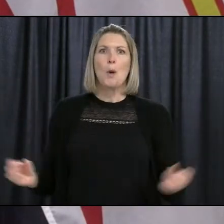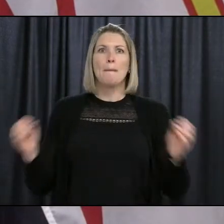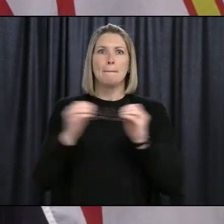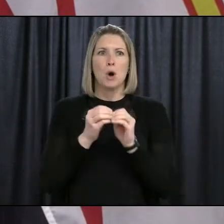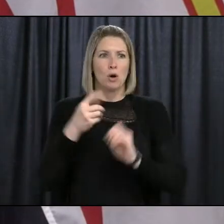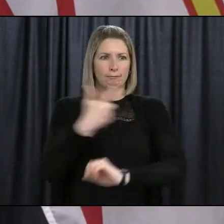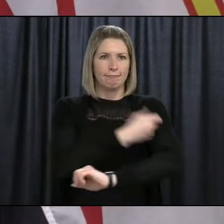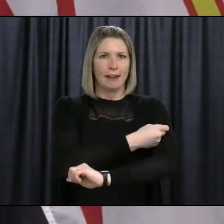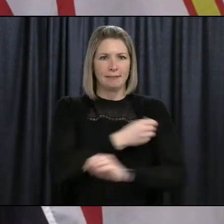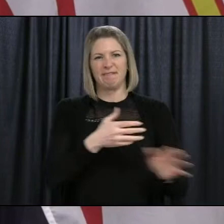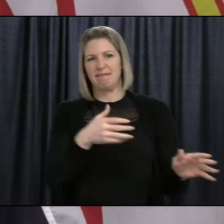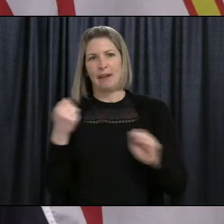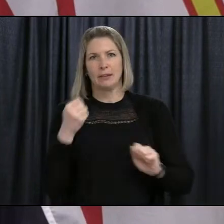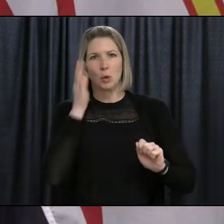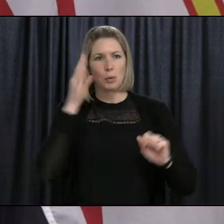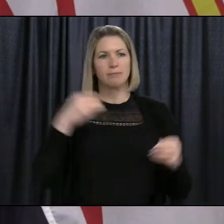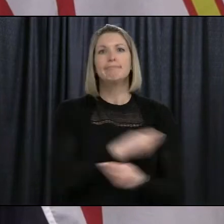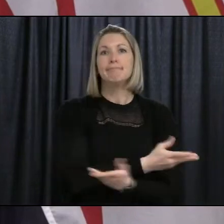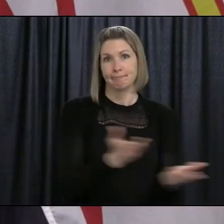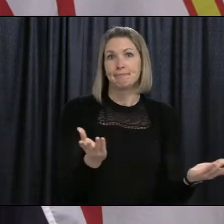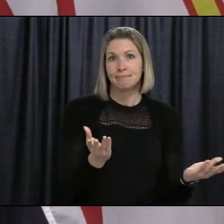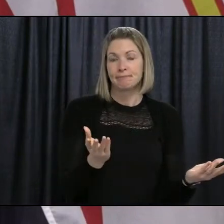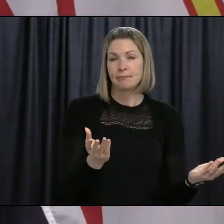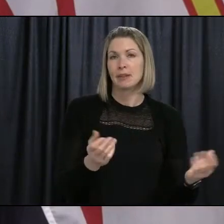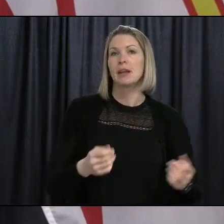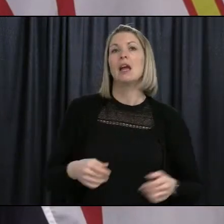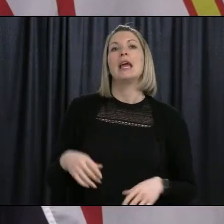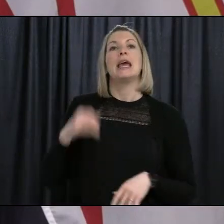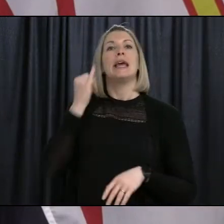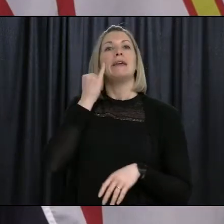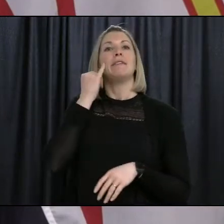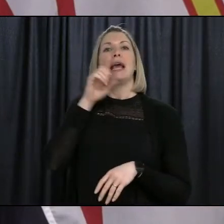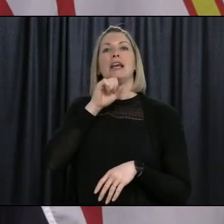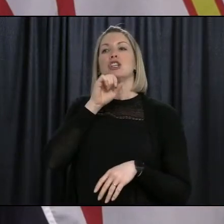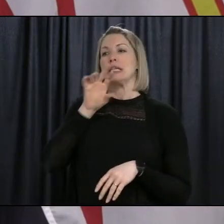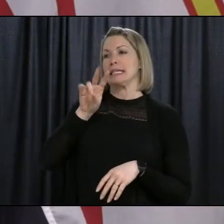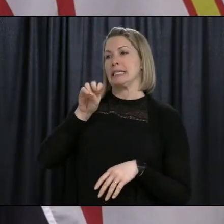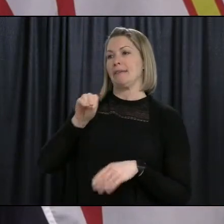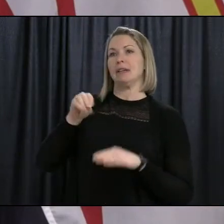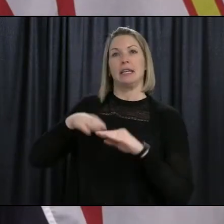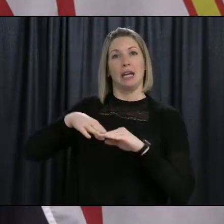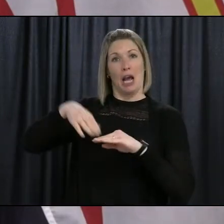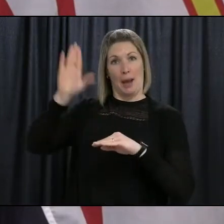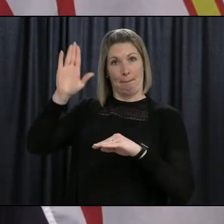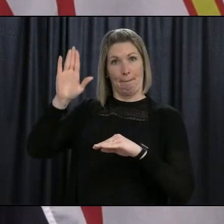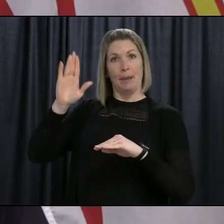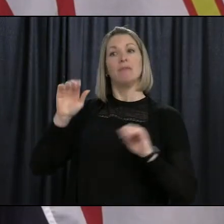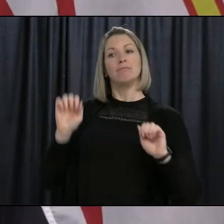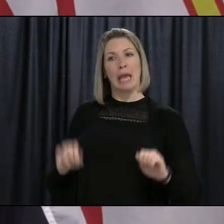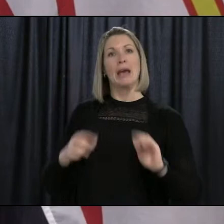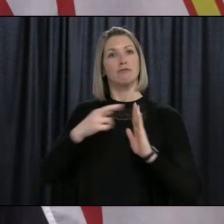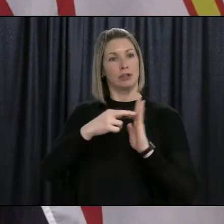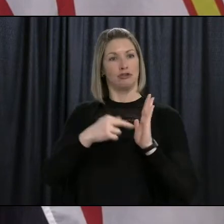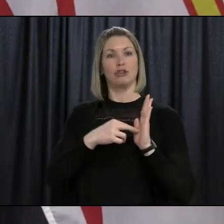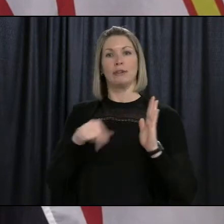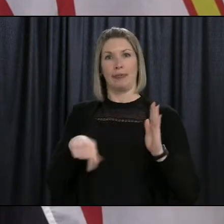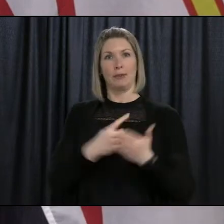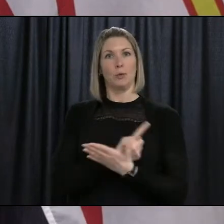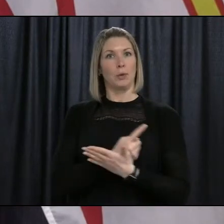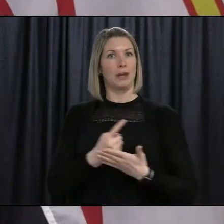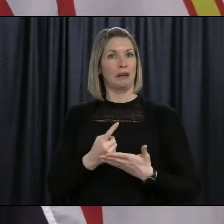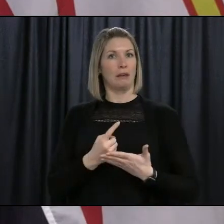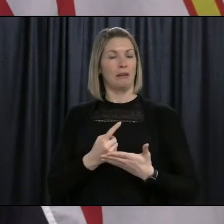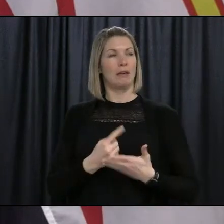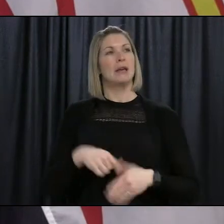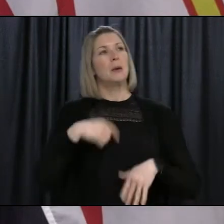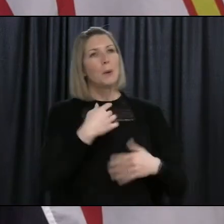70 age group and have pre-registered for your vaccine, please note that it may take some time for regional health authorities to contact you. When a vaccine